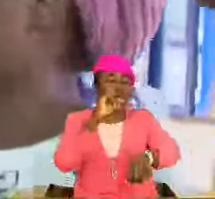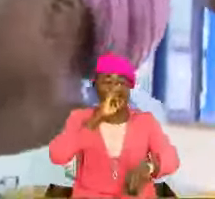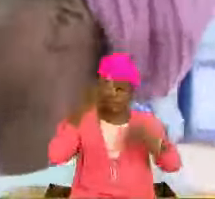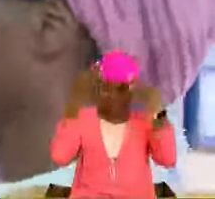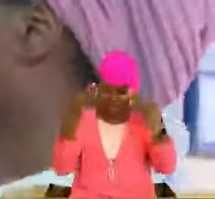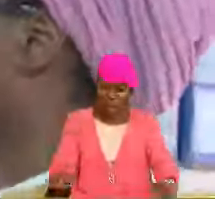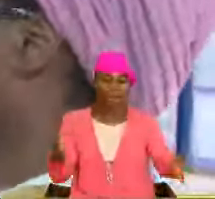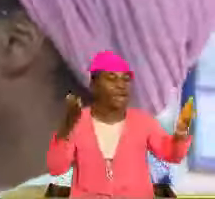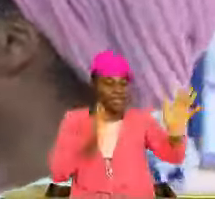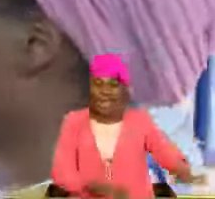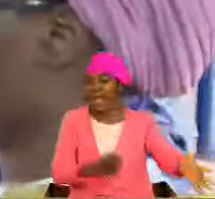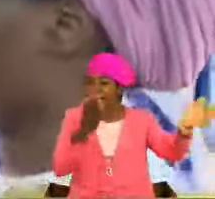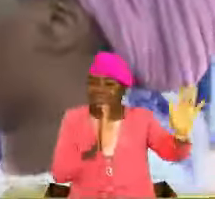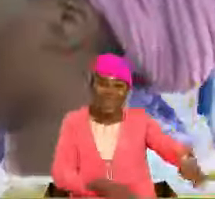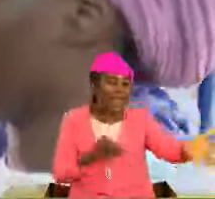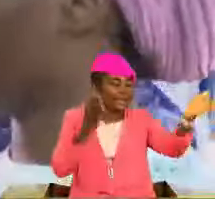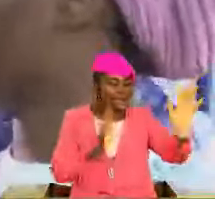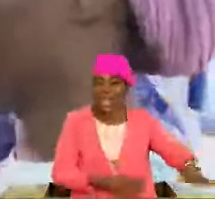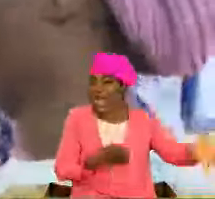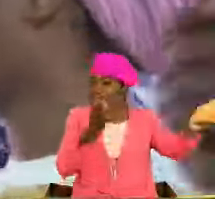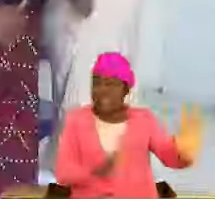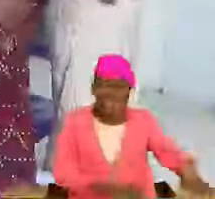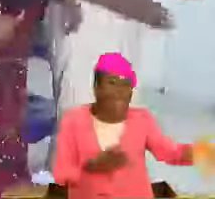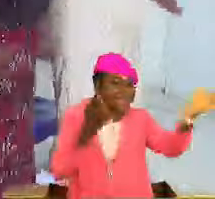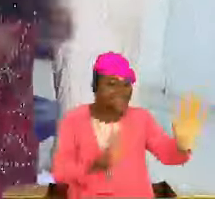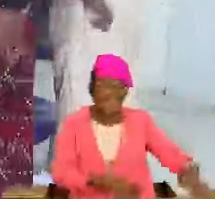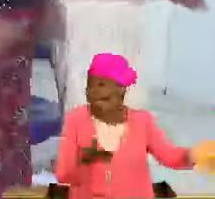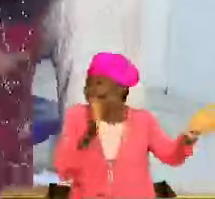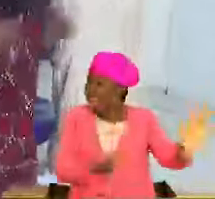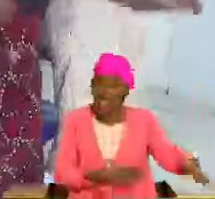Jesus Goliath of my my father's